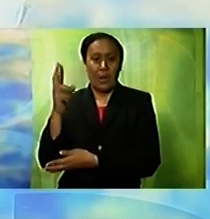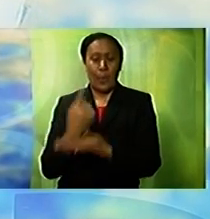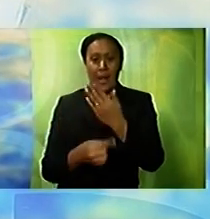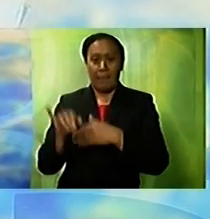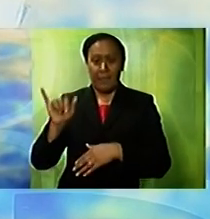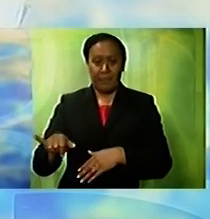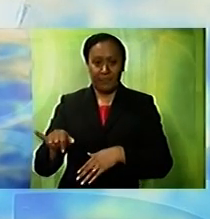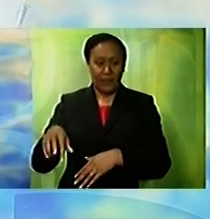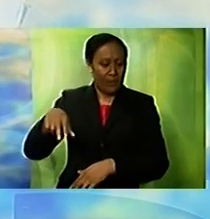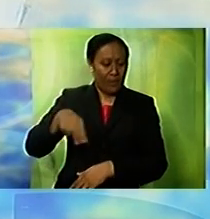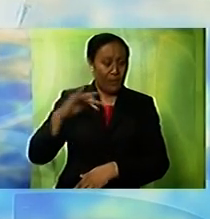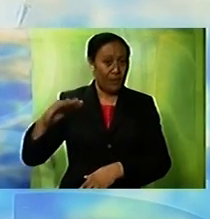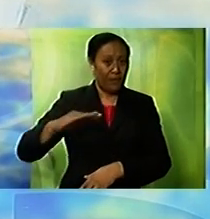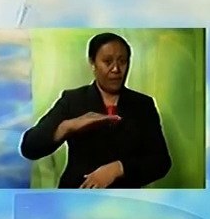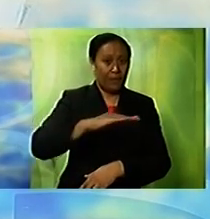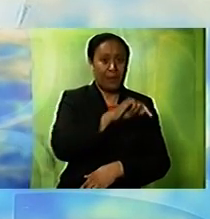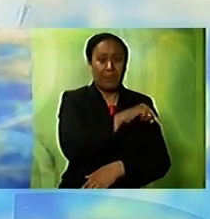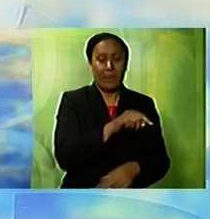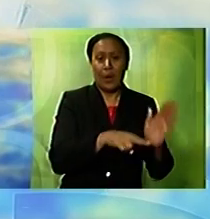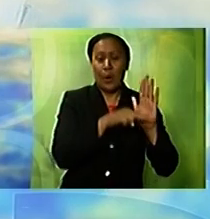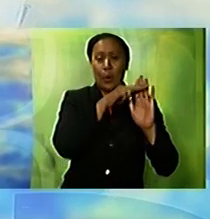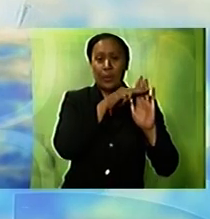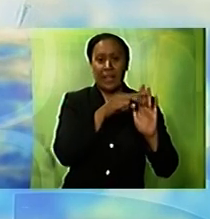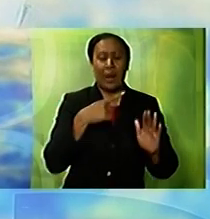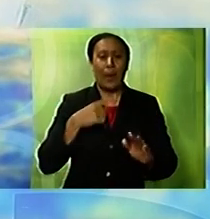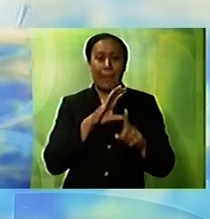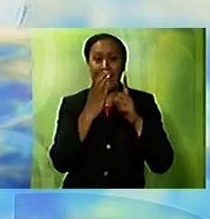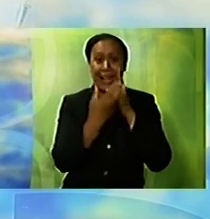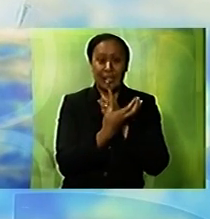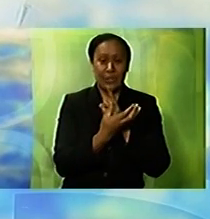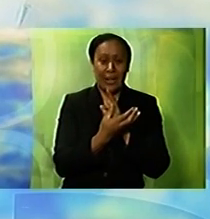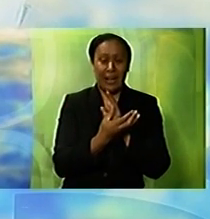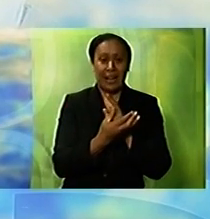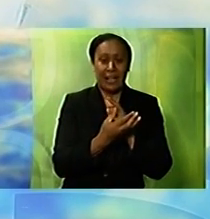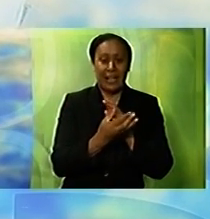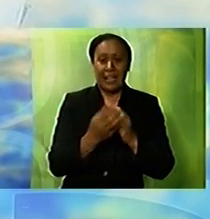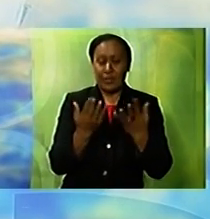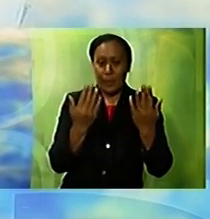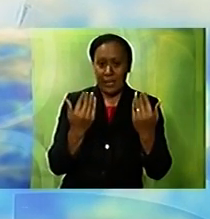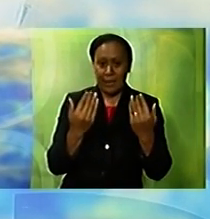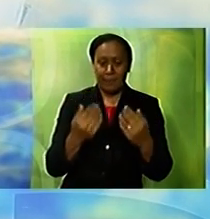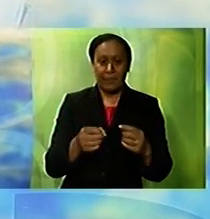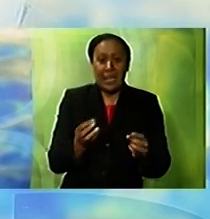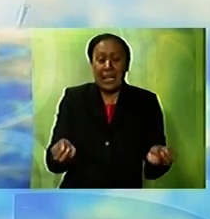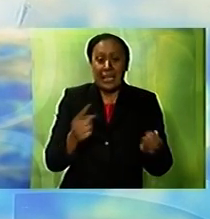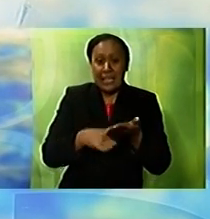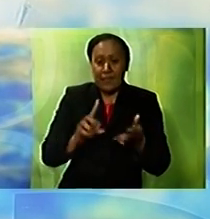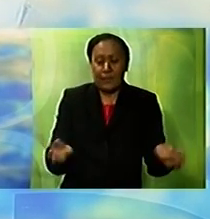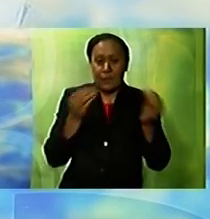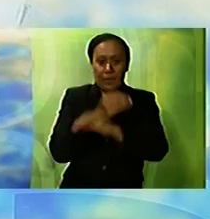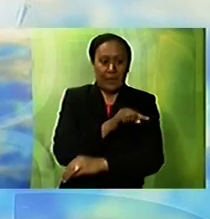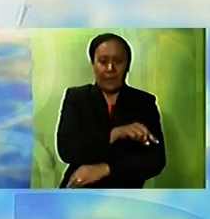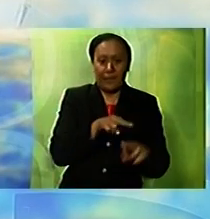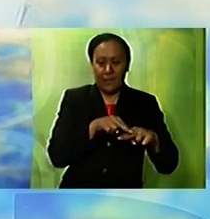traditionally welcomed by the RFMF. Gifts were then officially exchanged between Fiji and China. His Excellency Mr. Hui will take